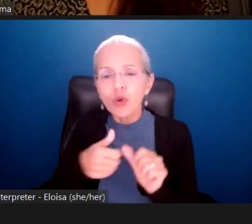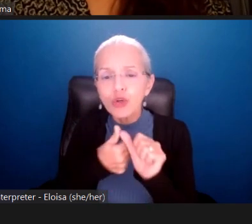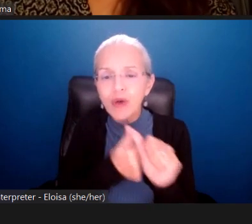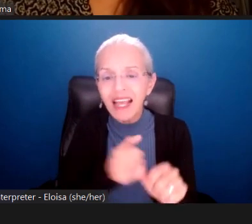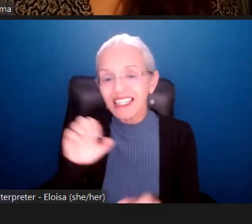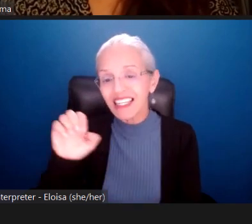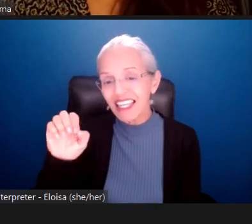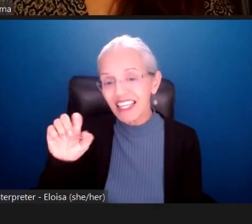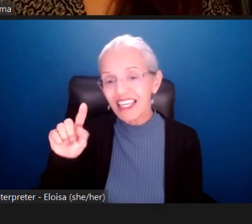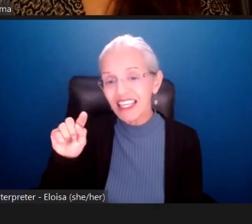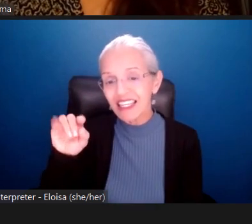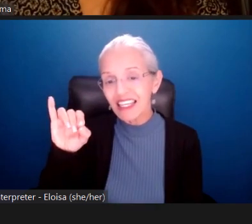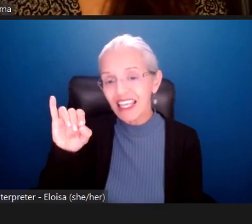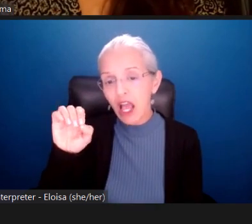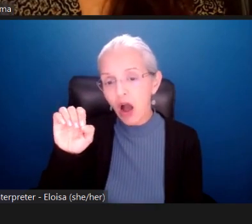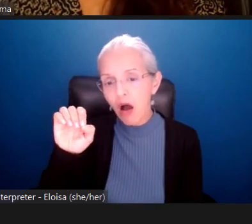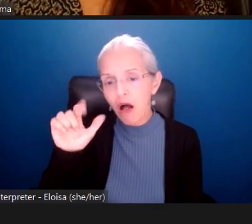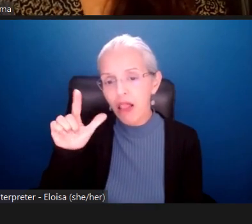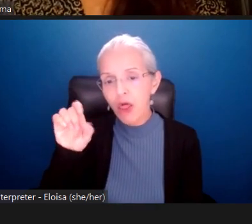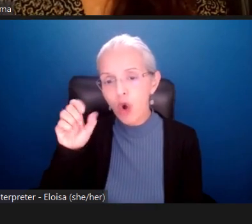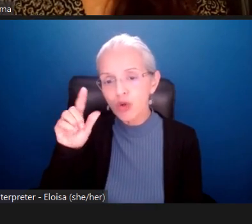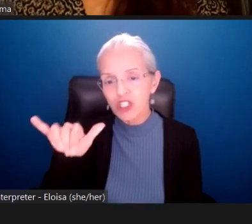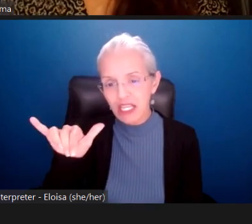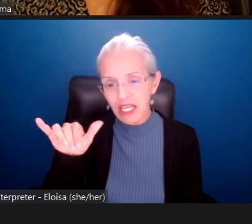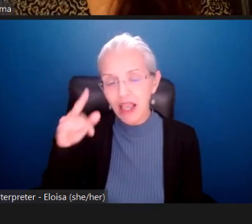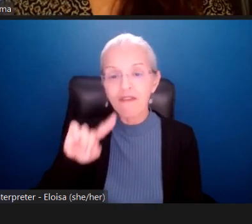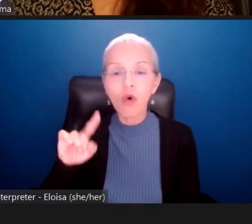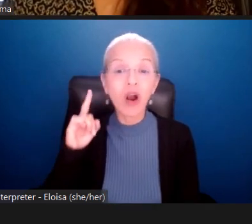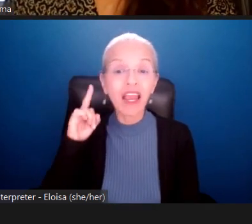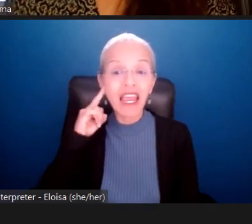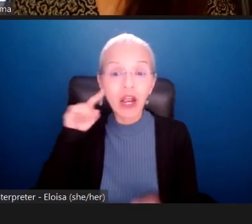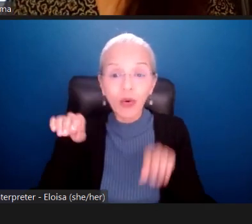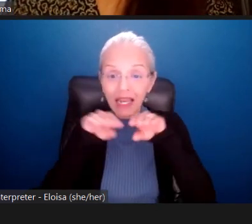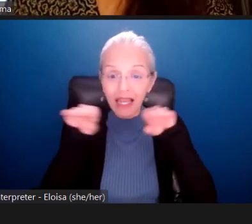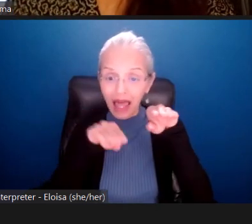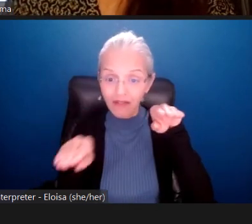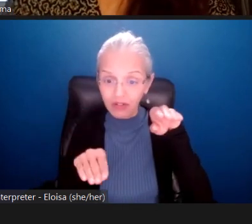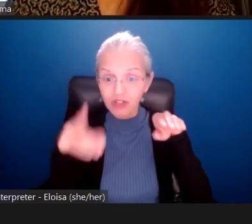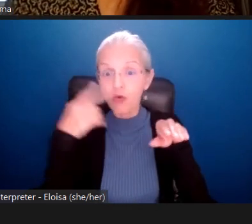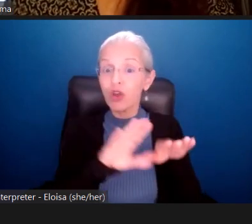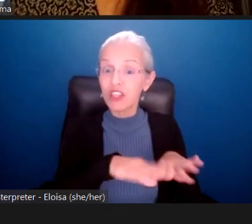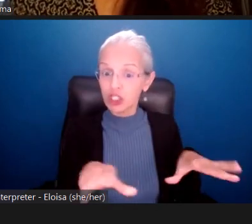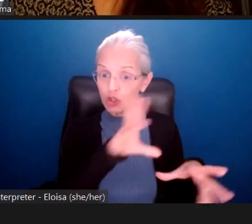etiology of reduced hearing levels for the children in your study?